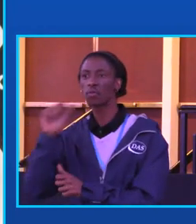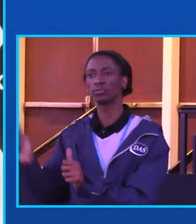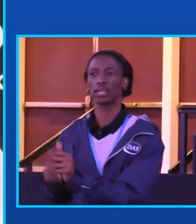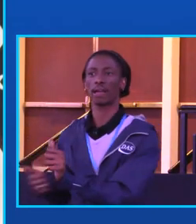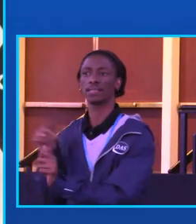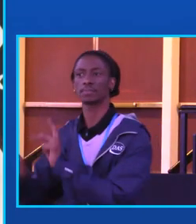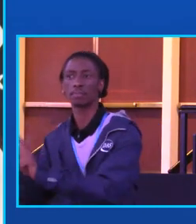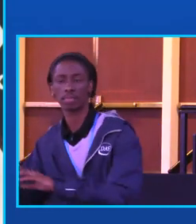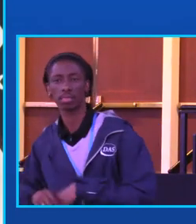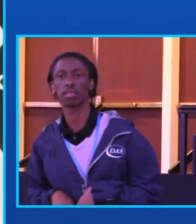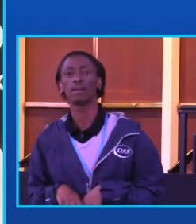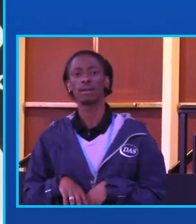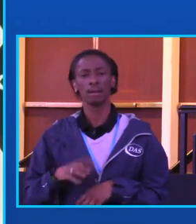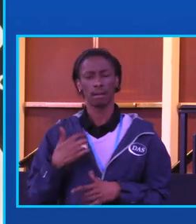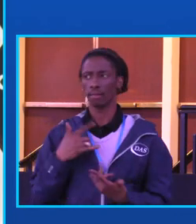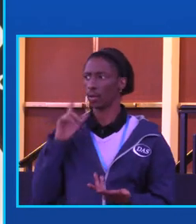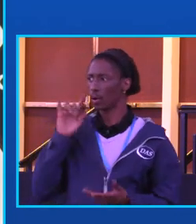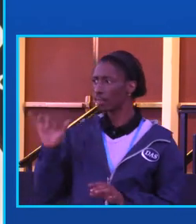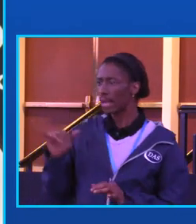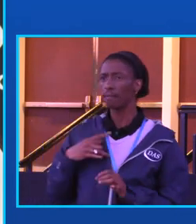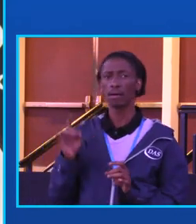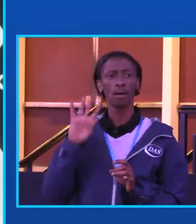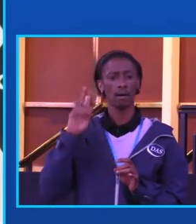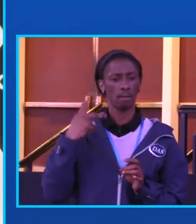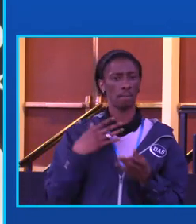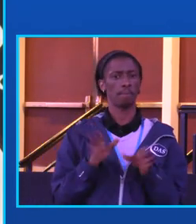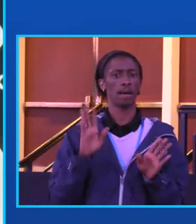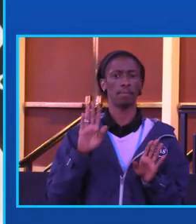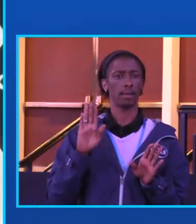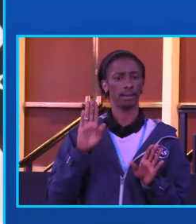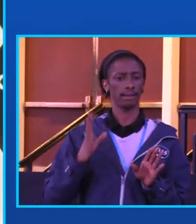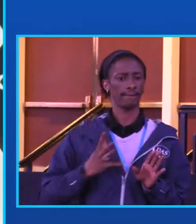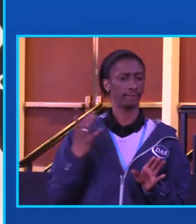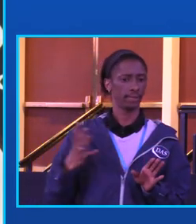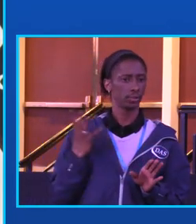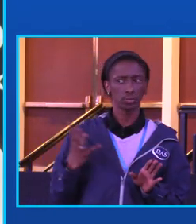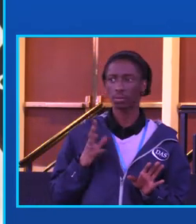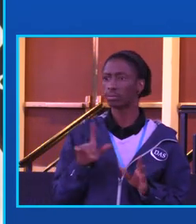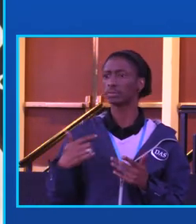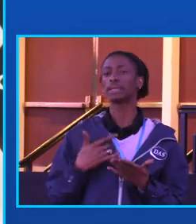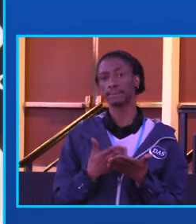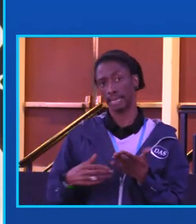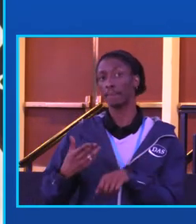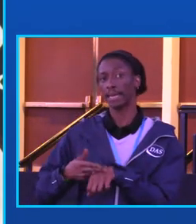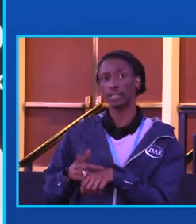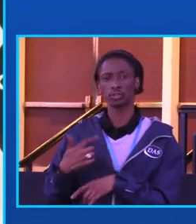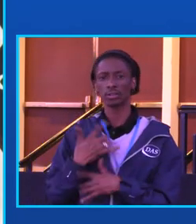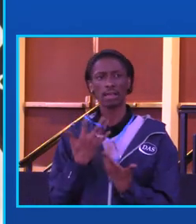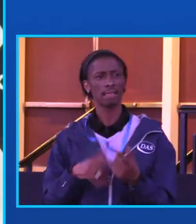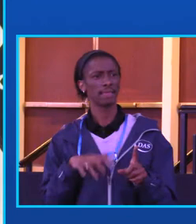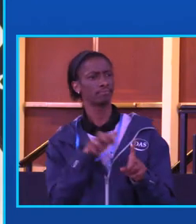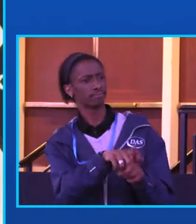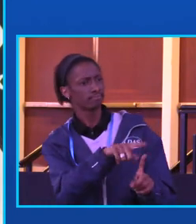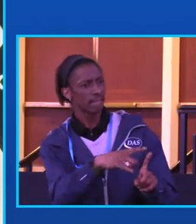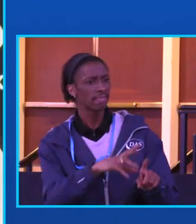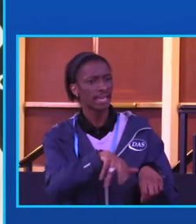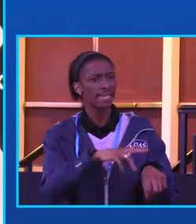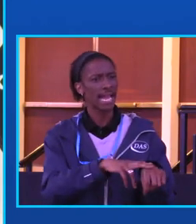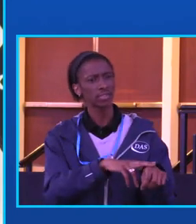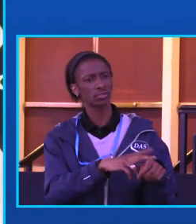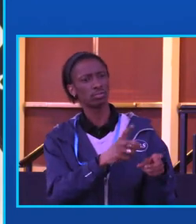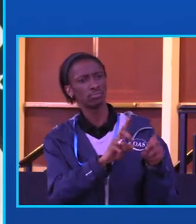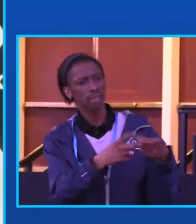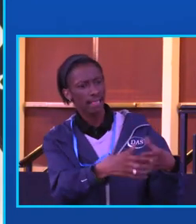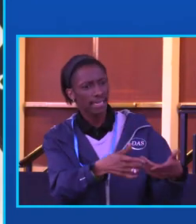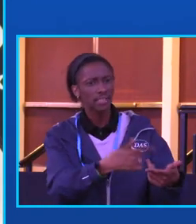advocates, activists, public health officials, and elected officials, some of whom are here today. Shout out to the Massachusetts delegation who have